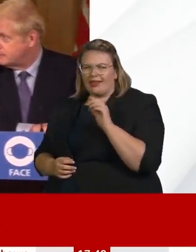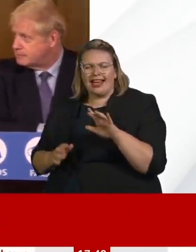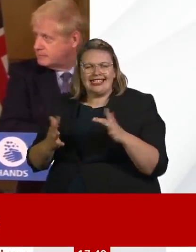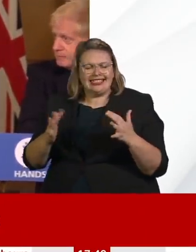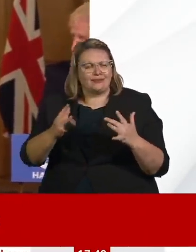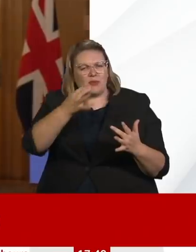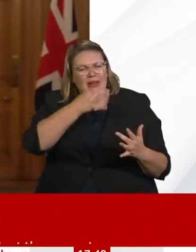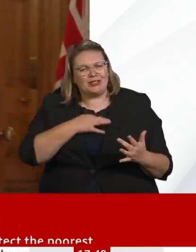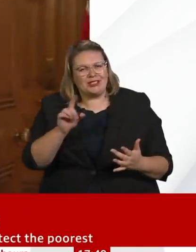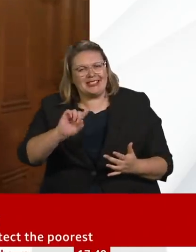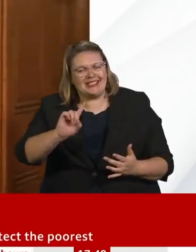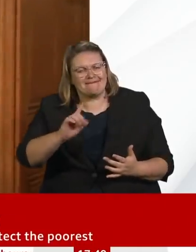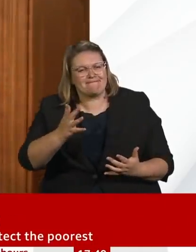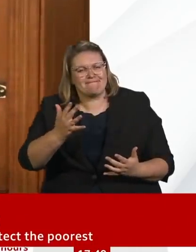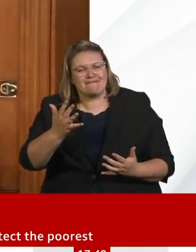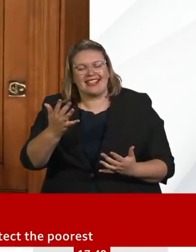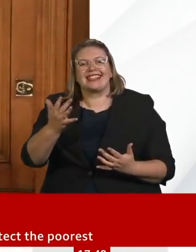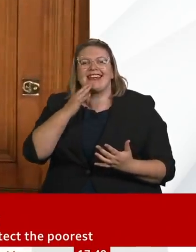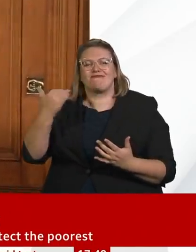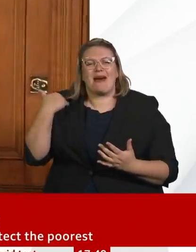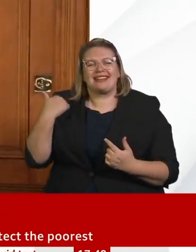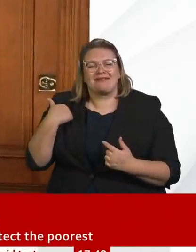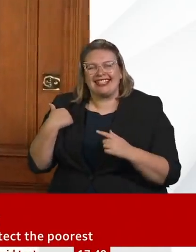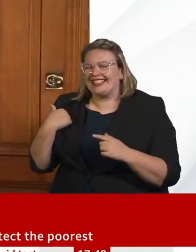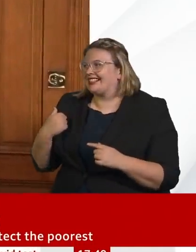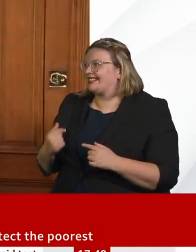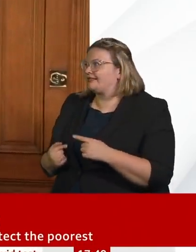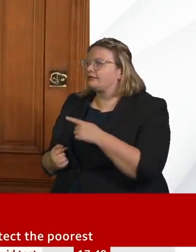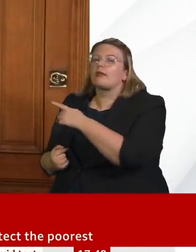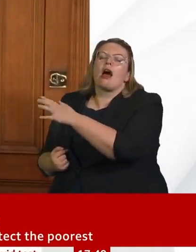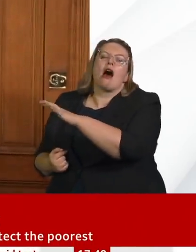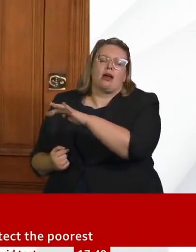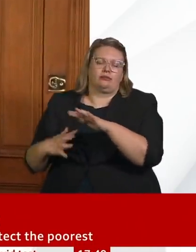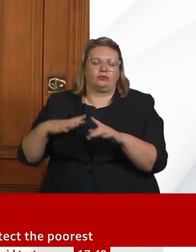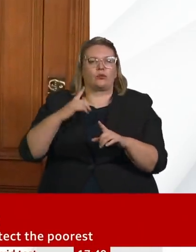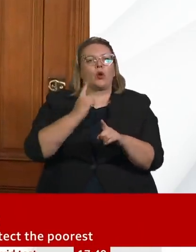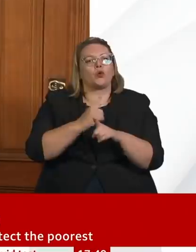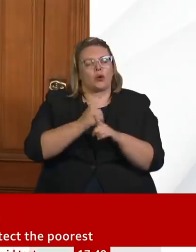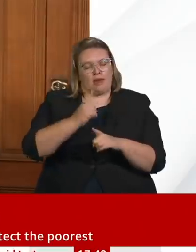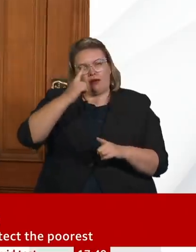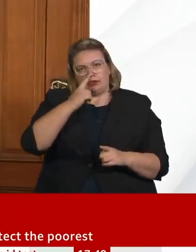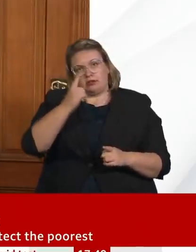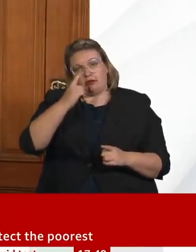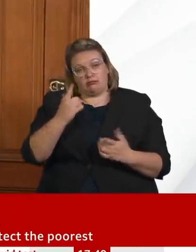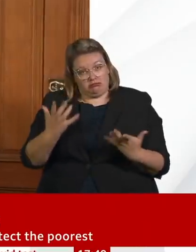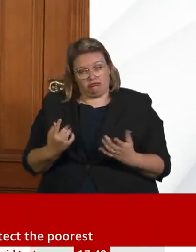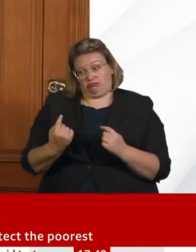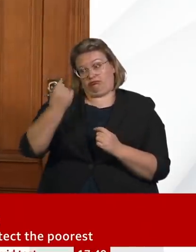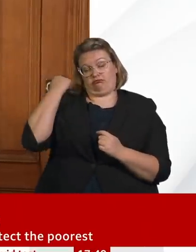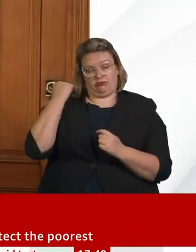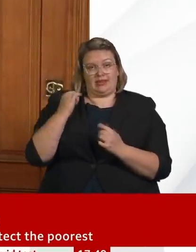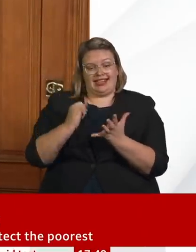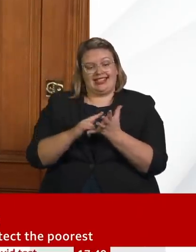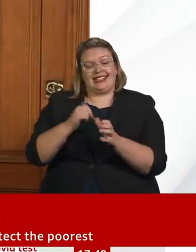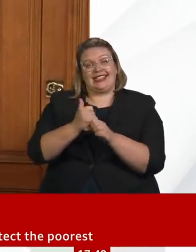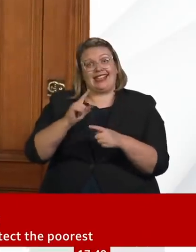please? Yes. Is the argument for a short national circuit break lockdown now stronger or weaker